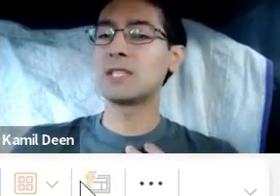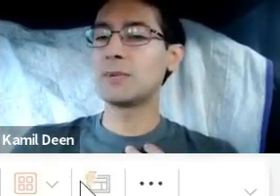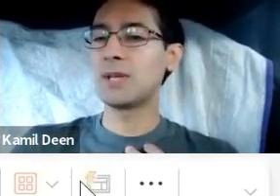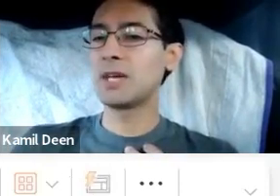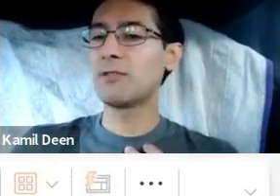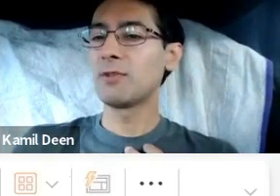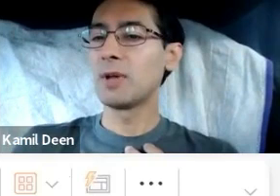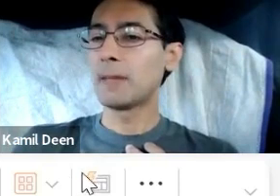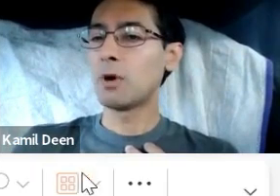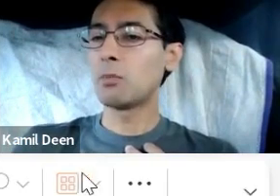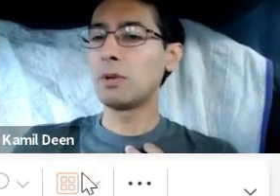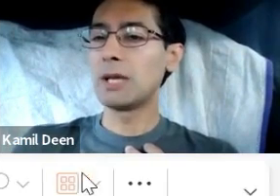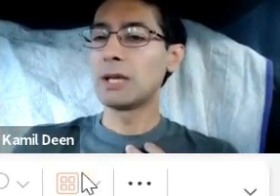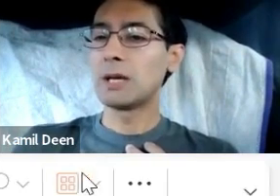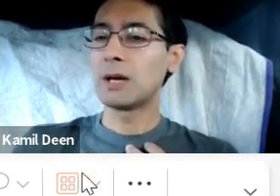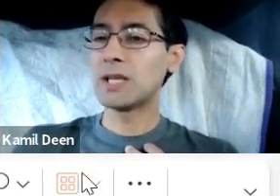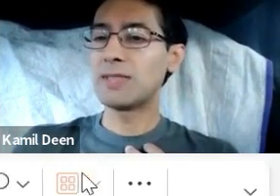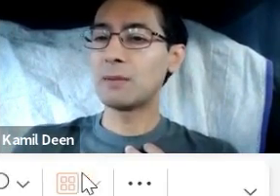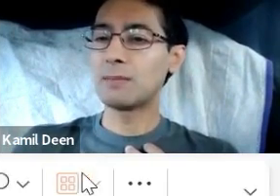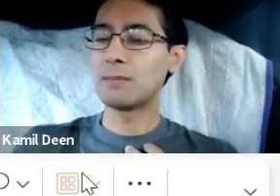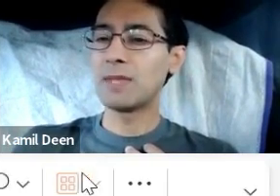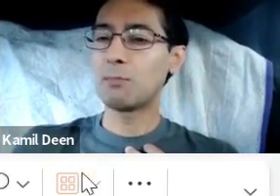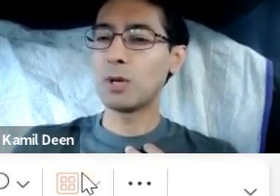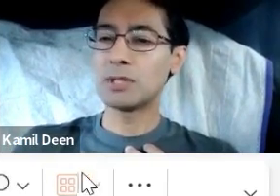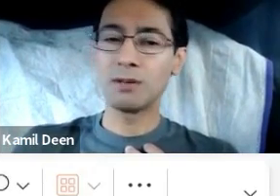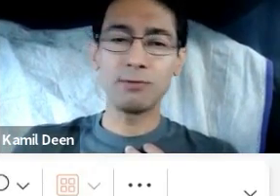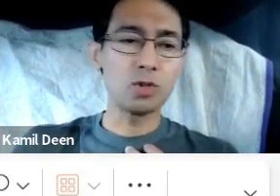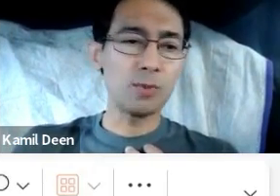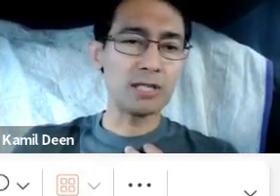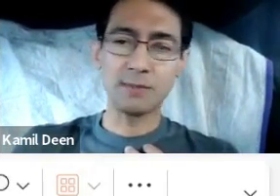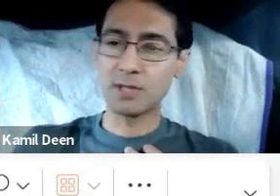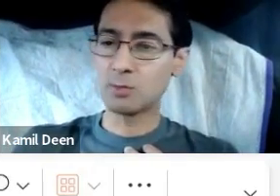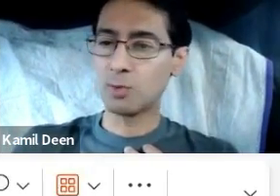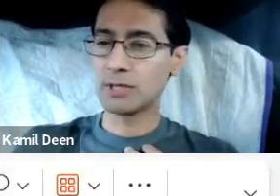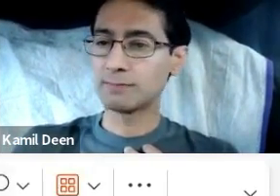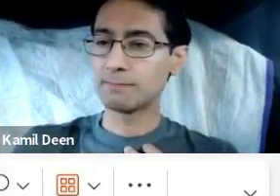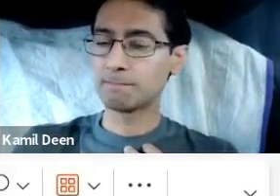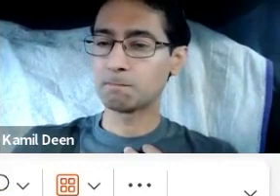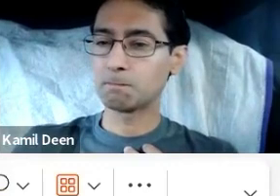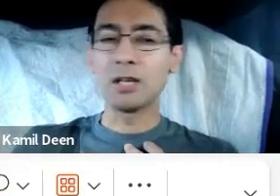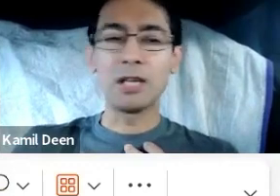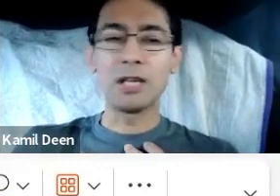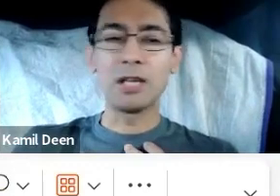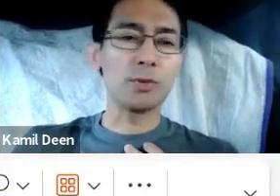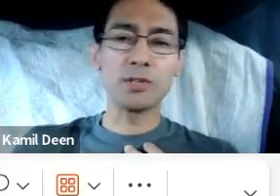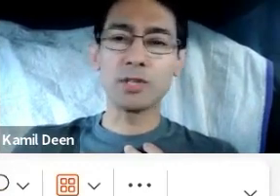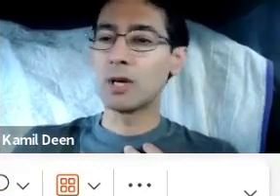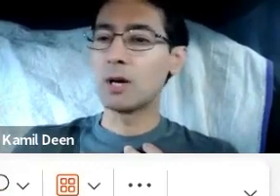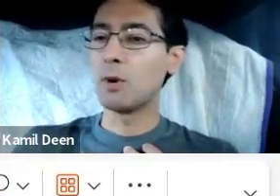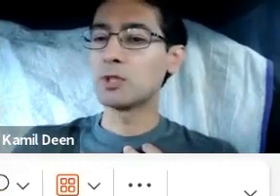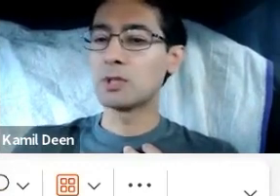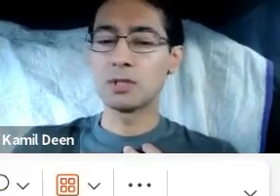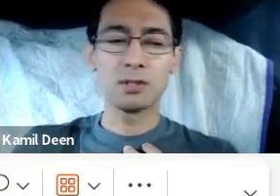that thesis statement. I think I've probably said that point a few too many times at this point. We'll give the interpreters